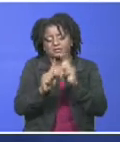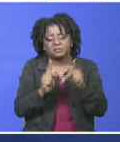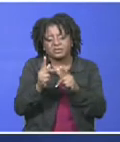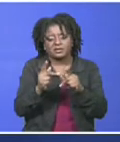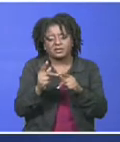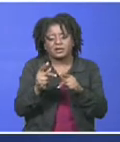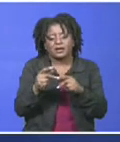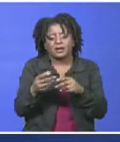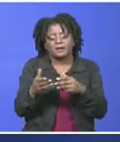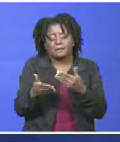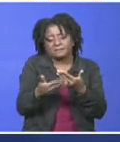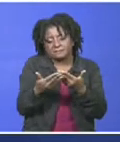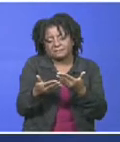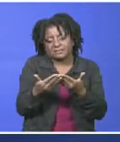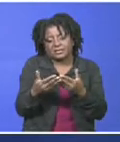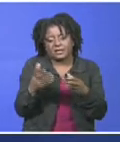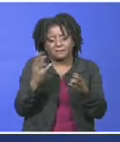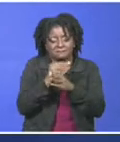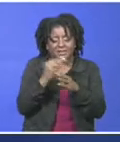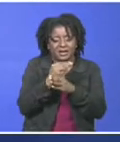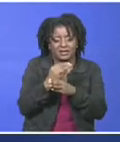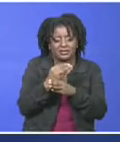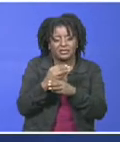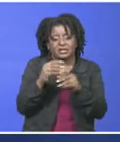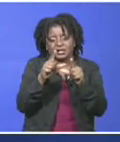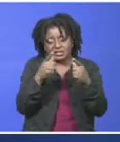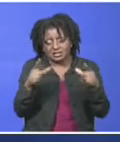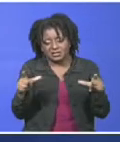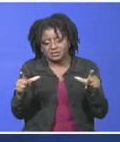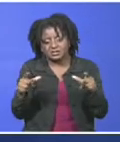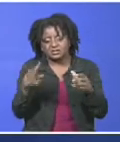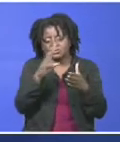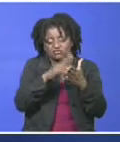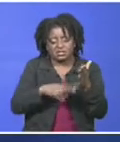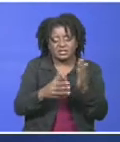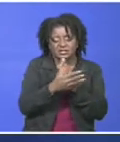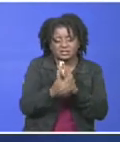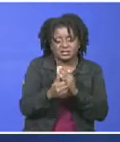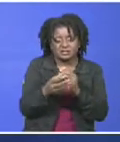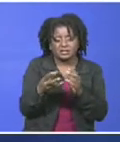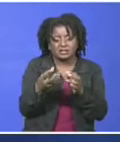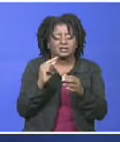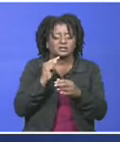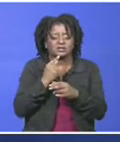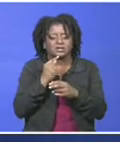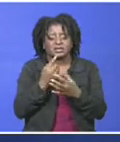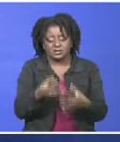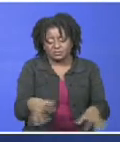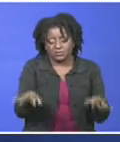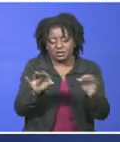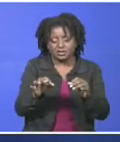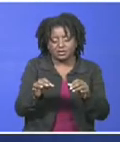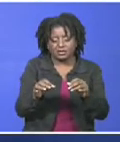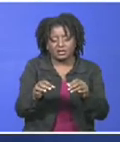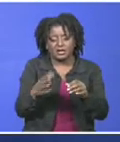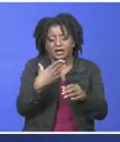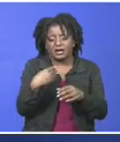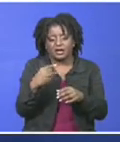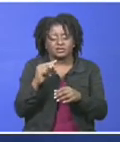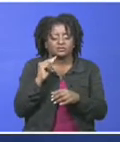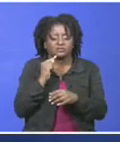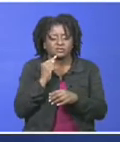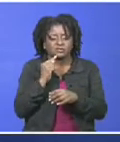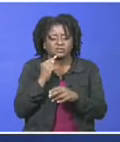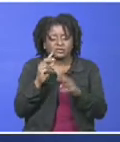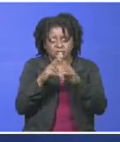literacy, reading skills, those are critically important. And guess what? Those skills are critically boring to a student. And so we